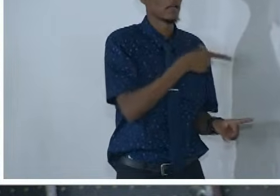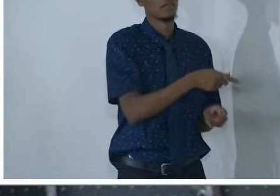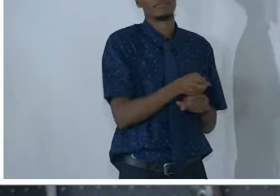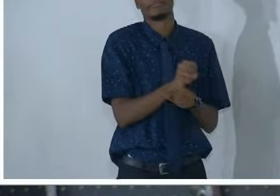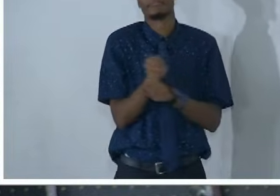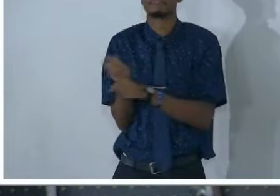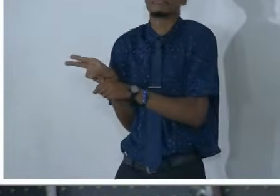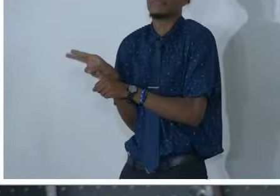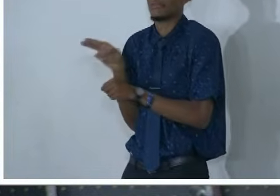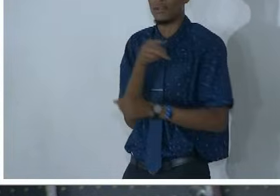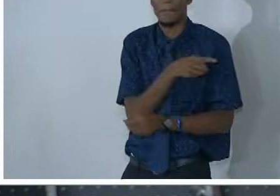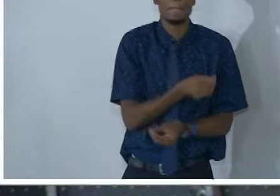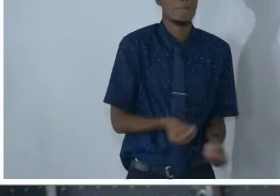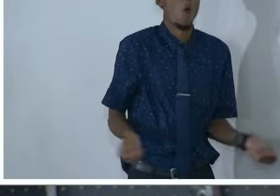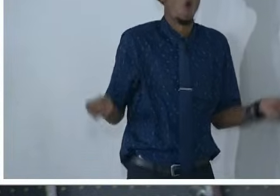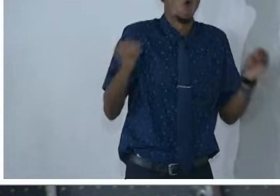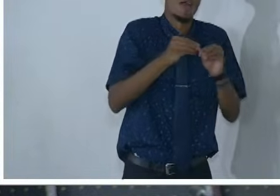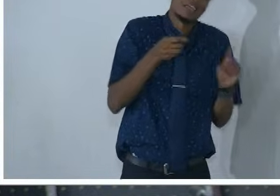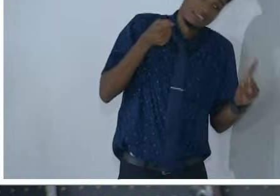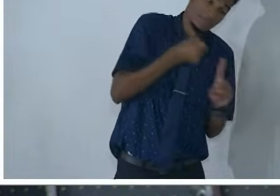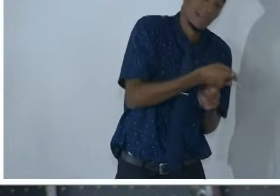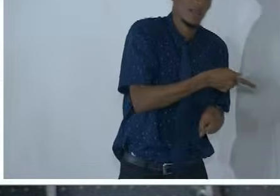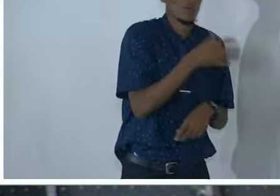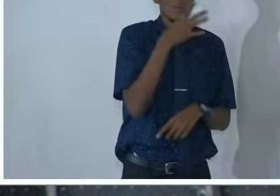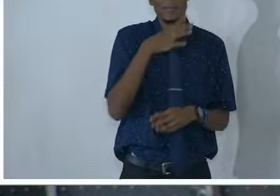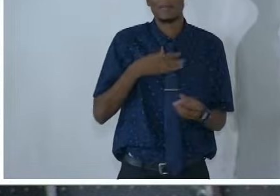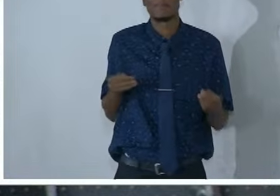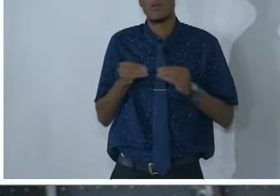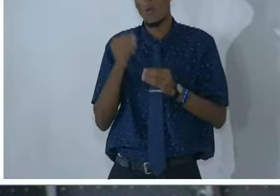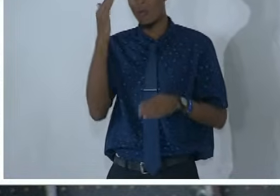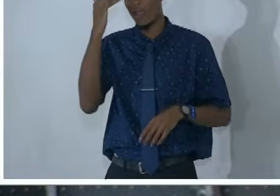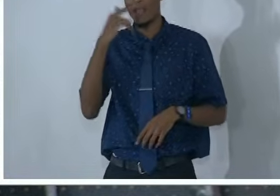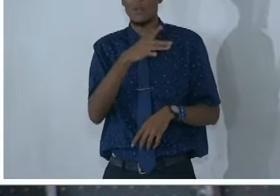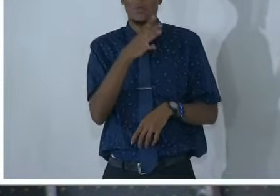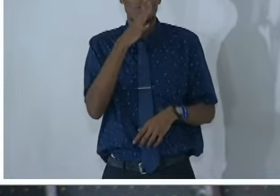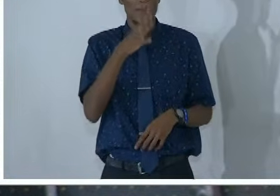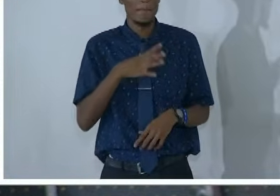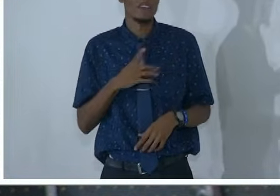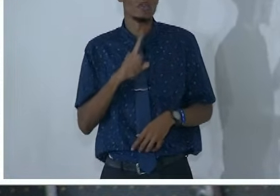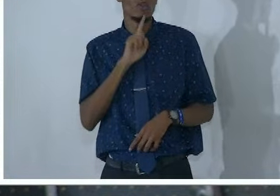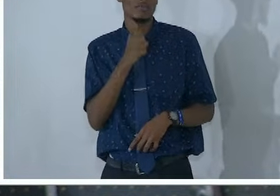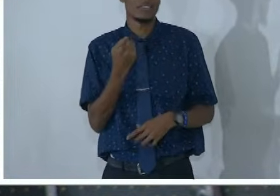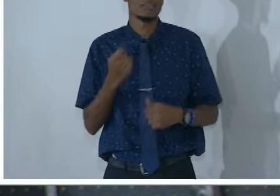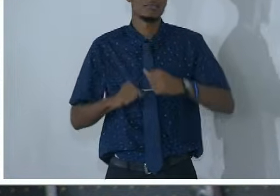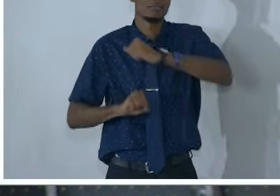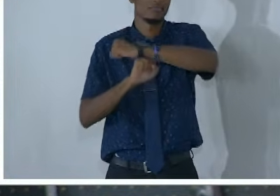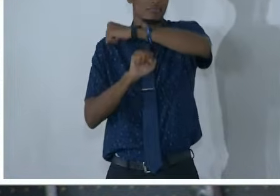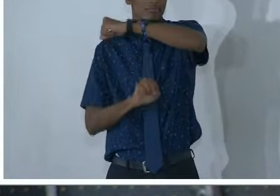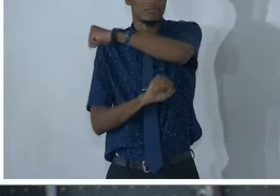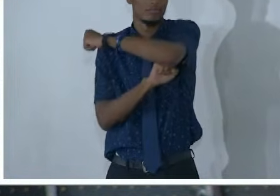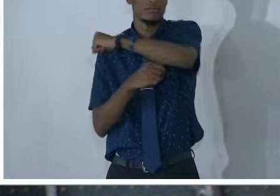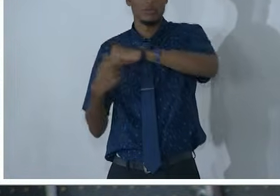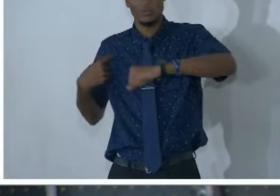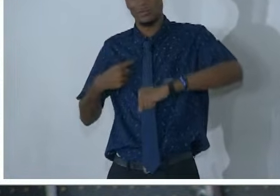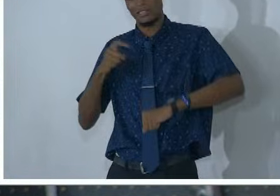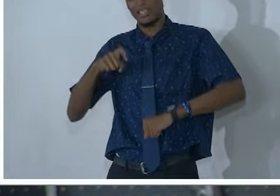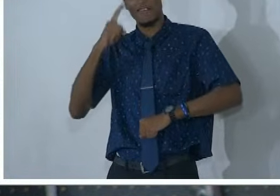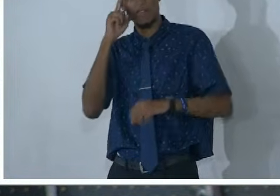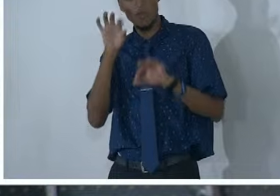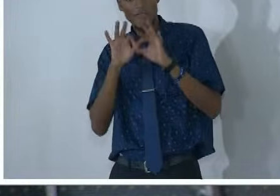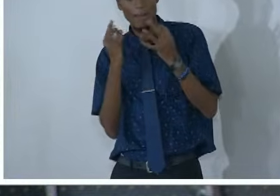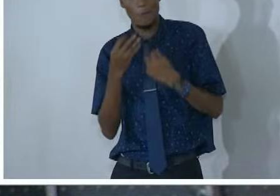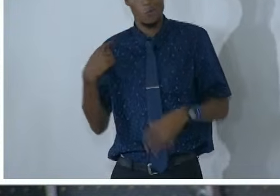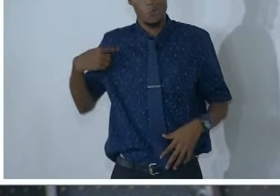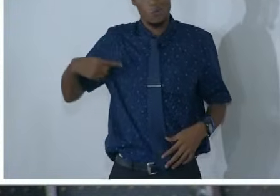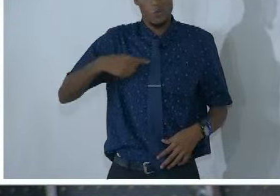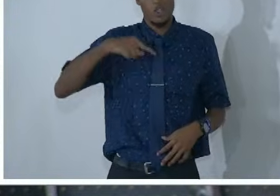worth mentioning. Women are the backbone of our society, our communities, and our families. And as a government, we must do what